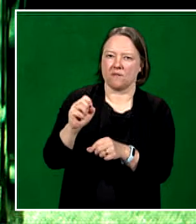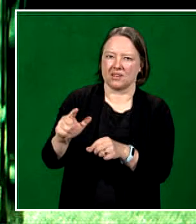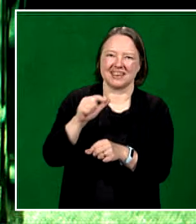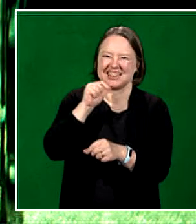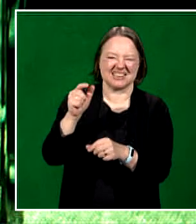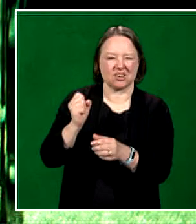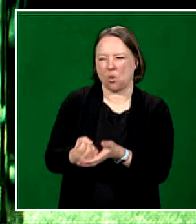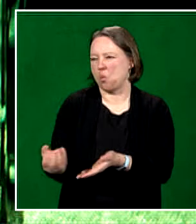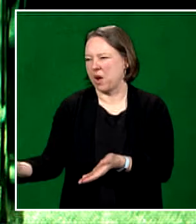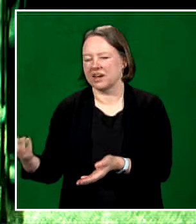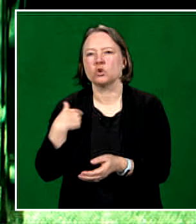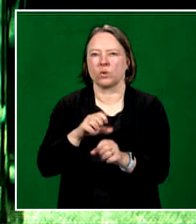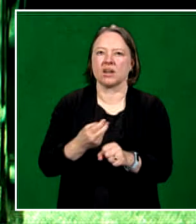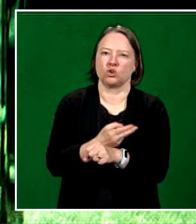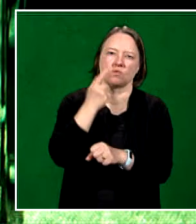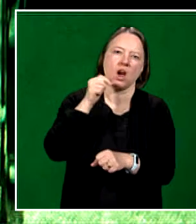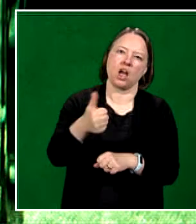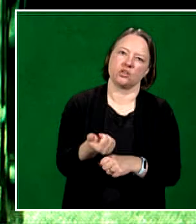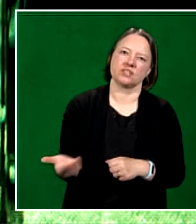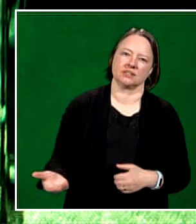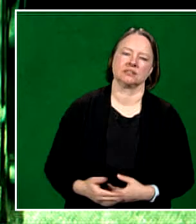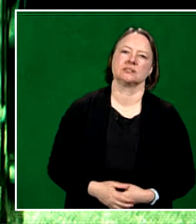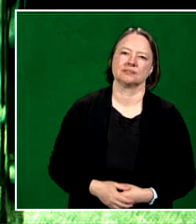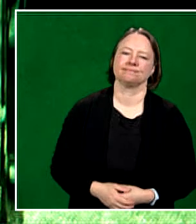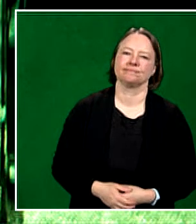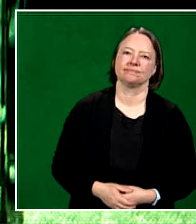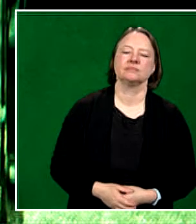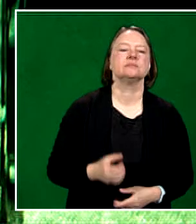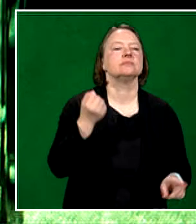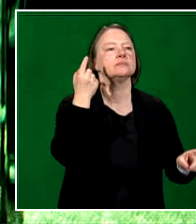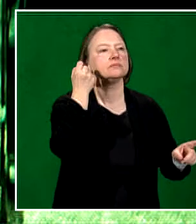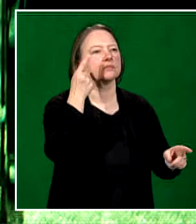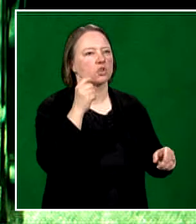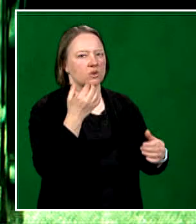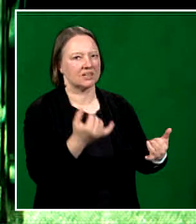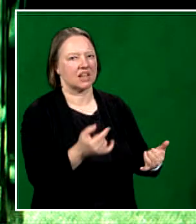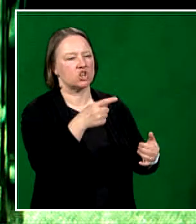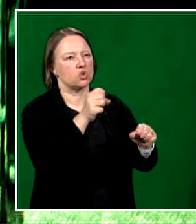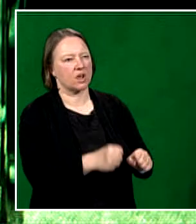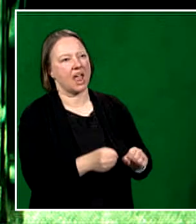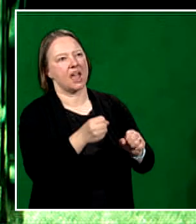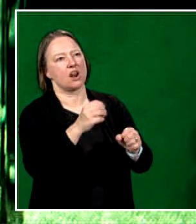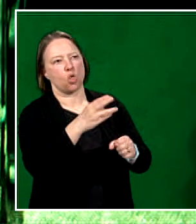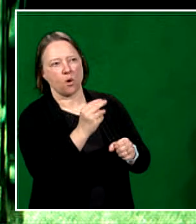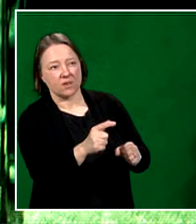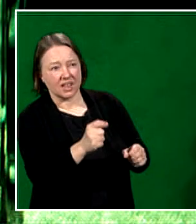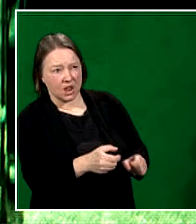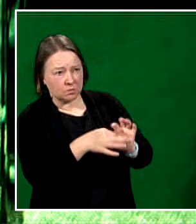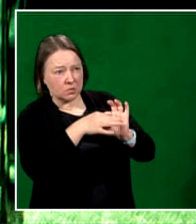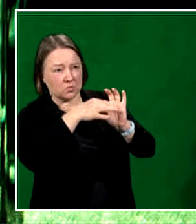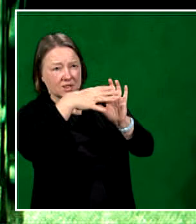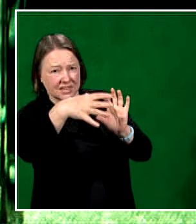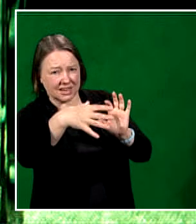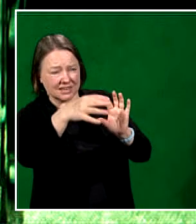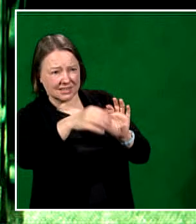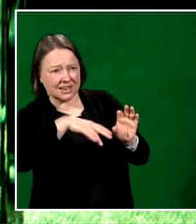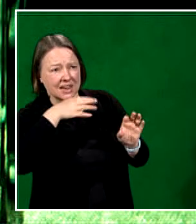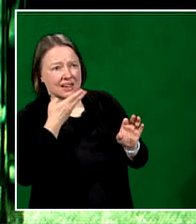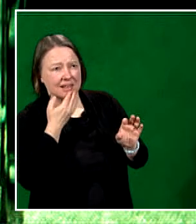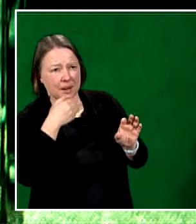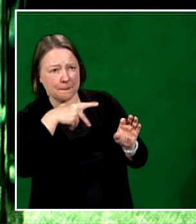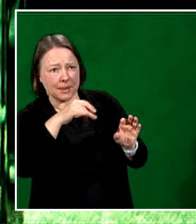straight to waste. We can actually use it for other things. Yeah. Got it. So today you're able to release the chlorophyll pigments